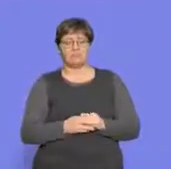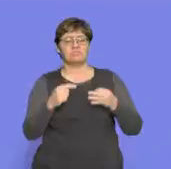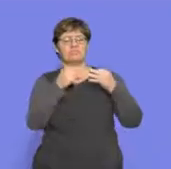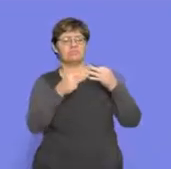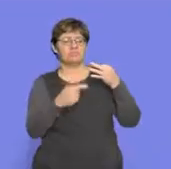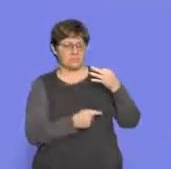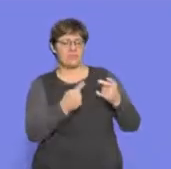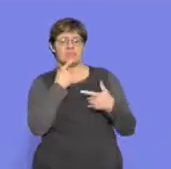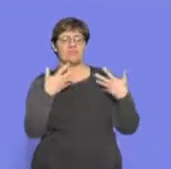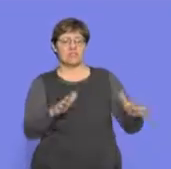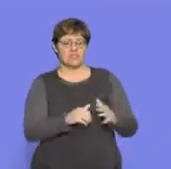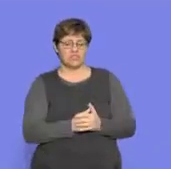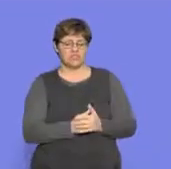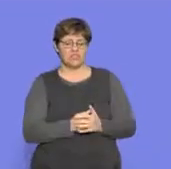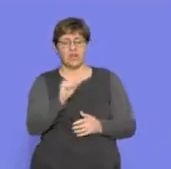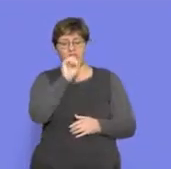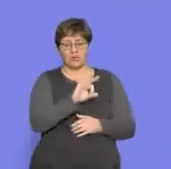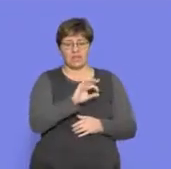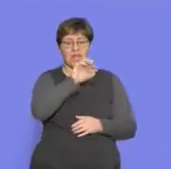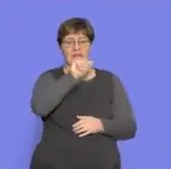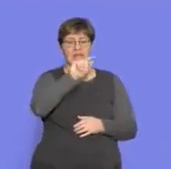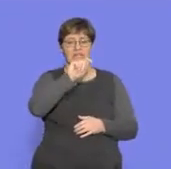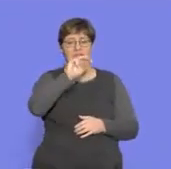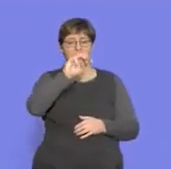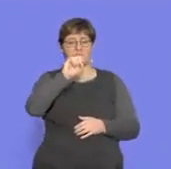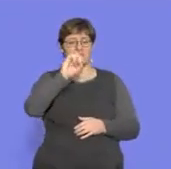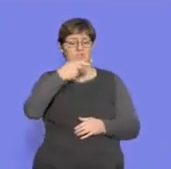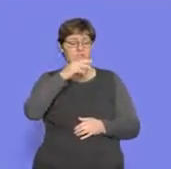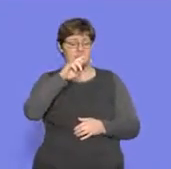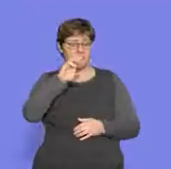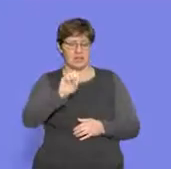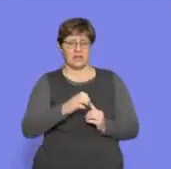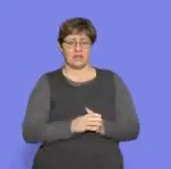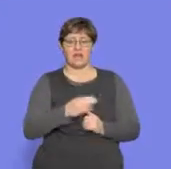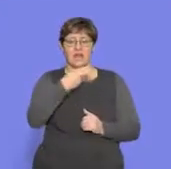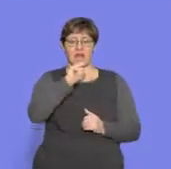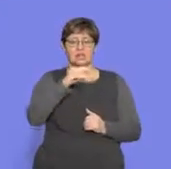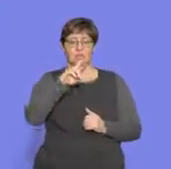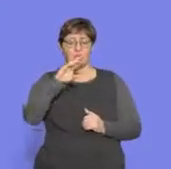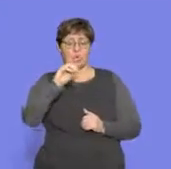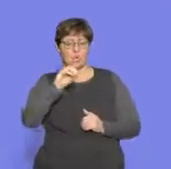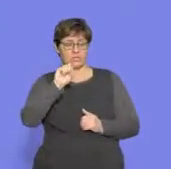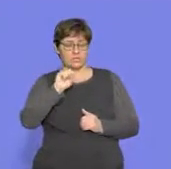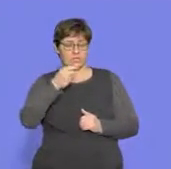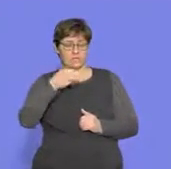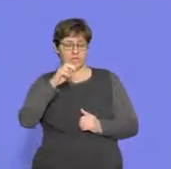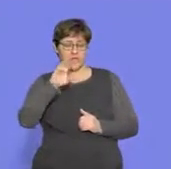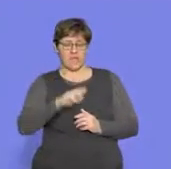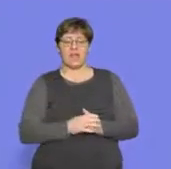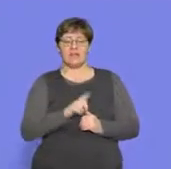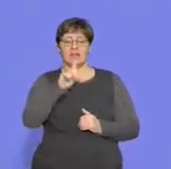The components of the biosphere, as I mentioned, can be divided into the atmosphere, the hydrosphere, and the